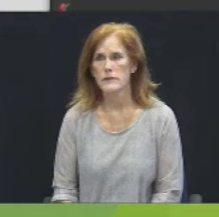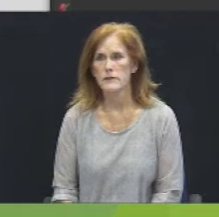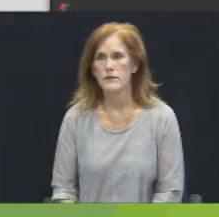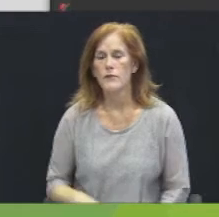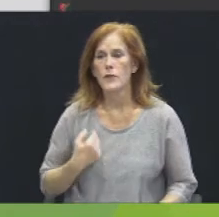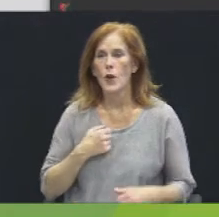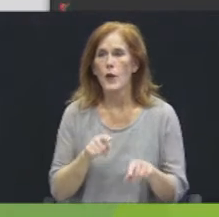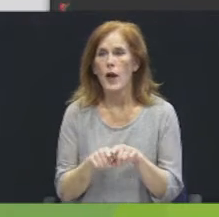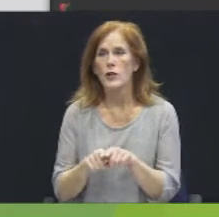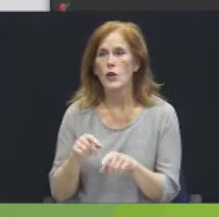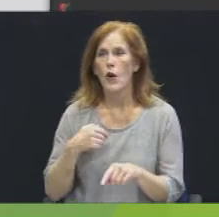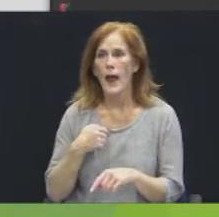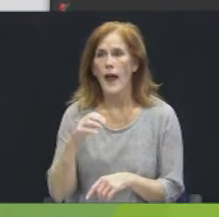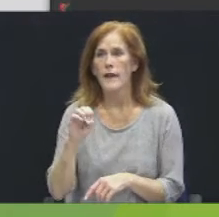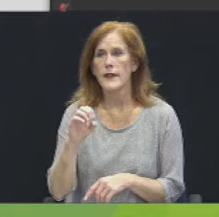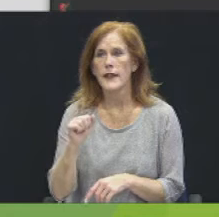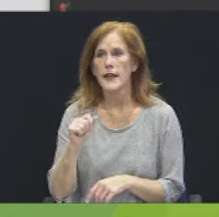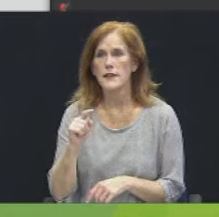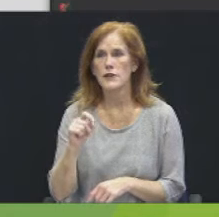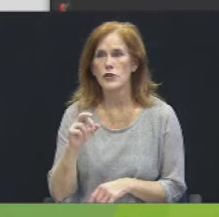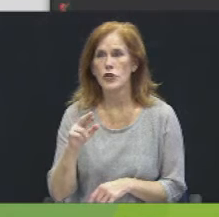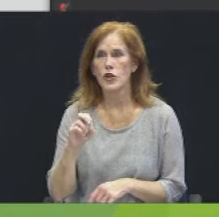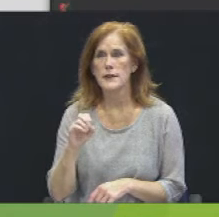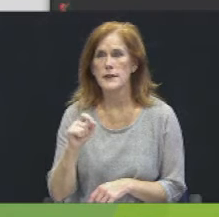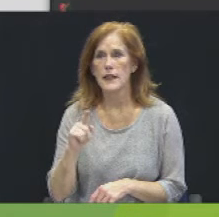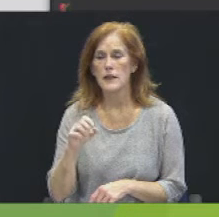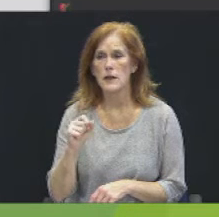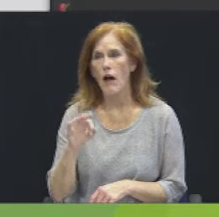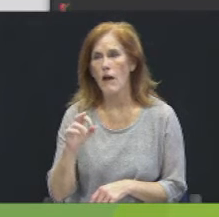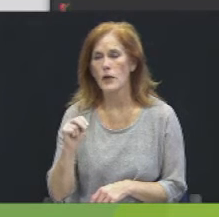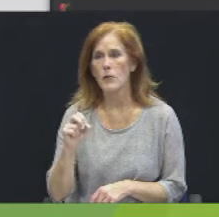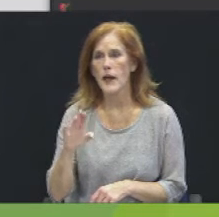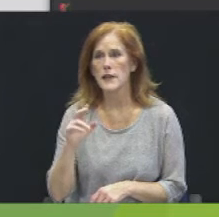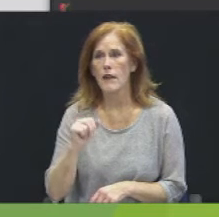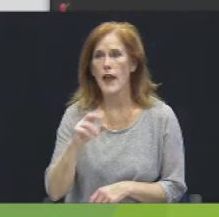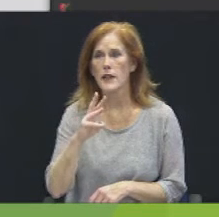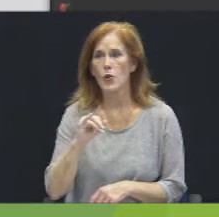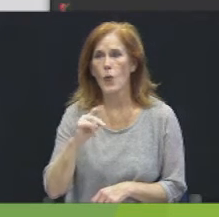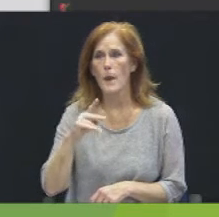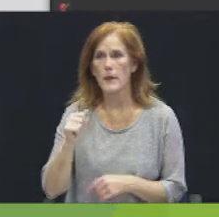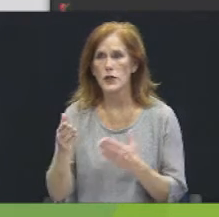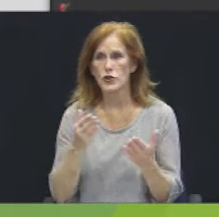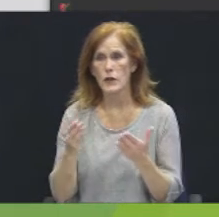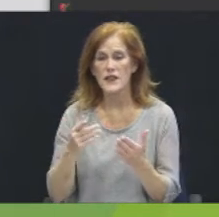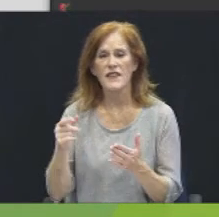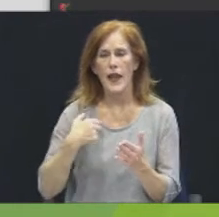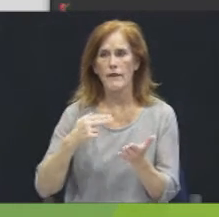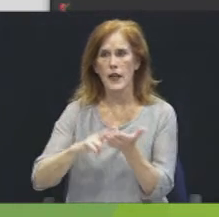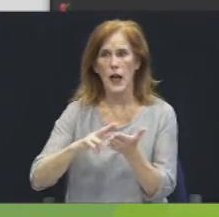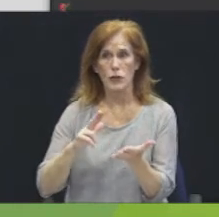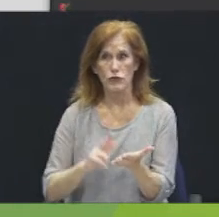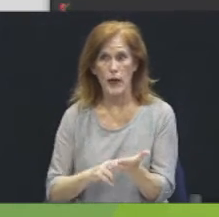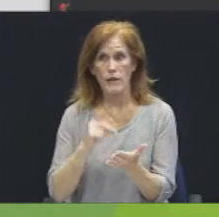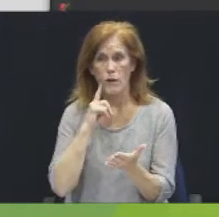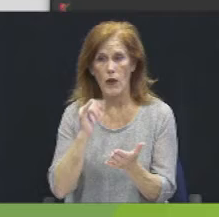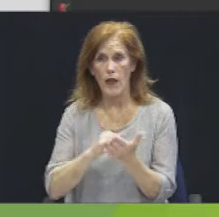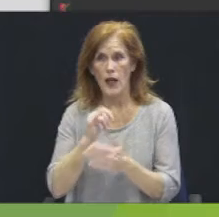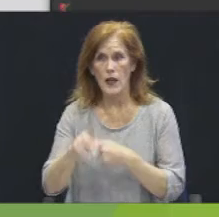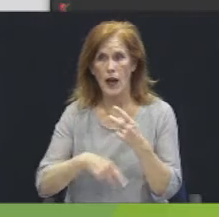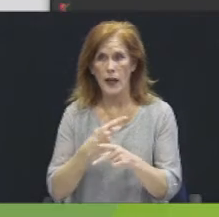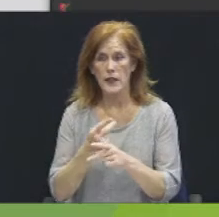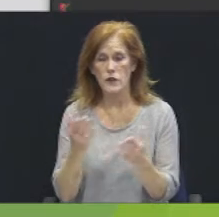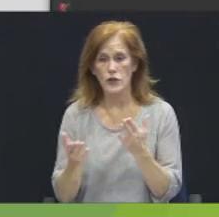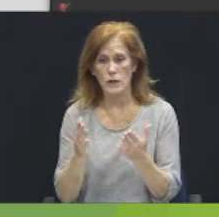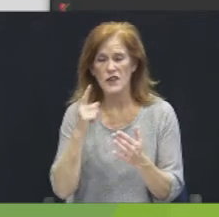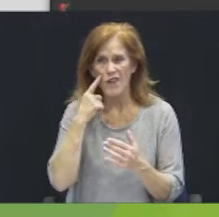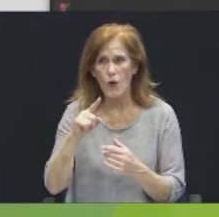We also have Easter Seals of Nebraska. So Easter Seals is the WIPA services contract holder for the state of